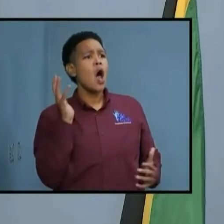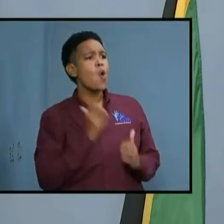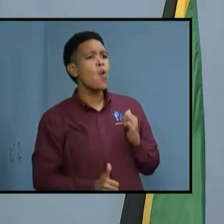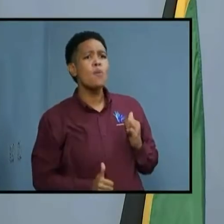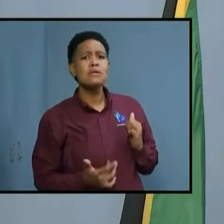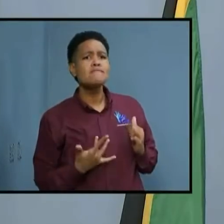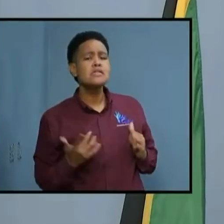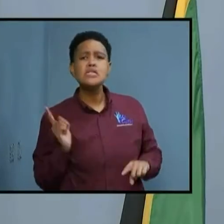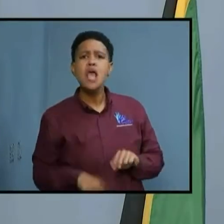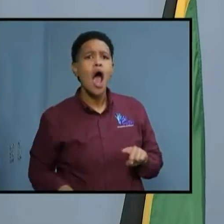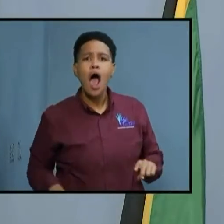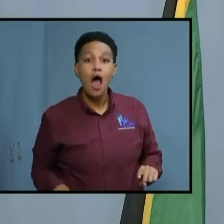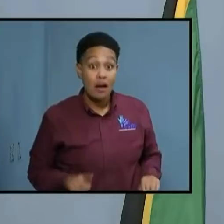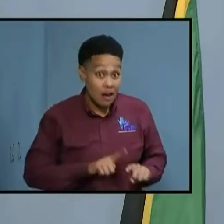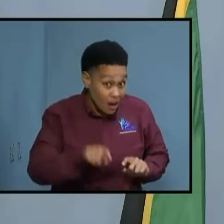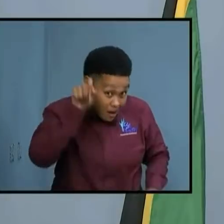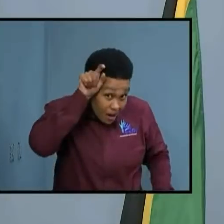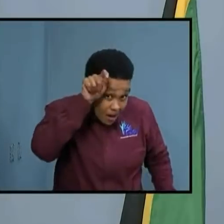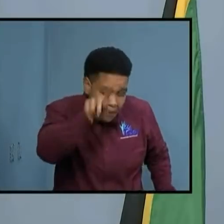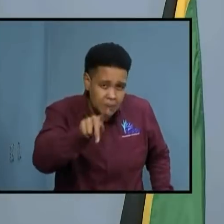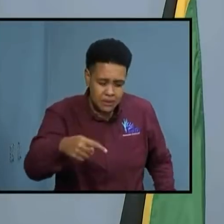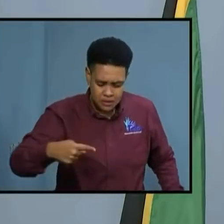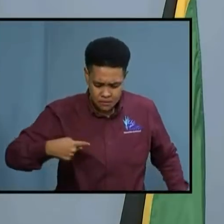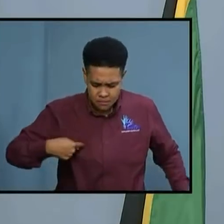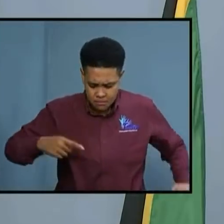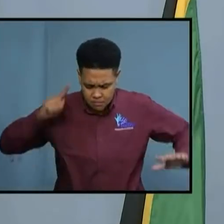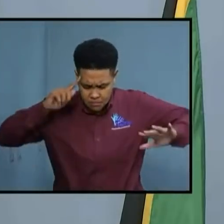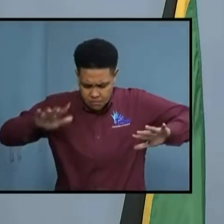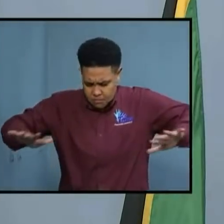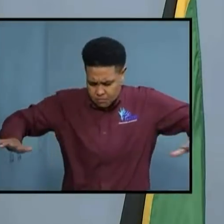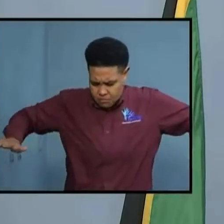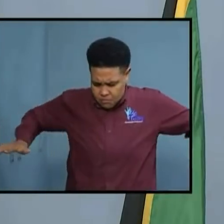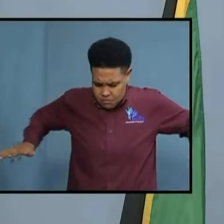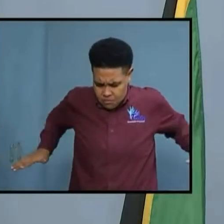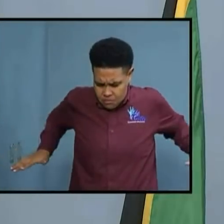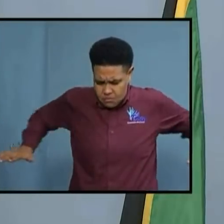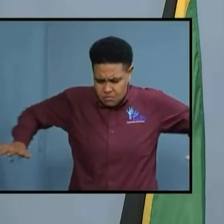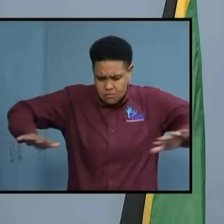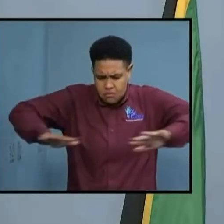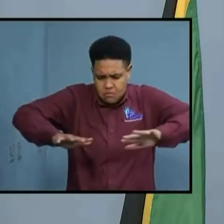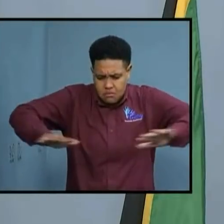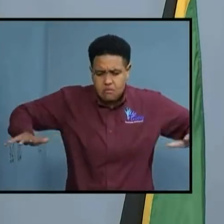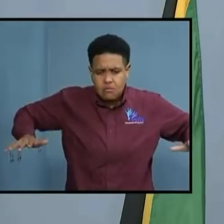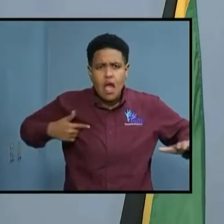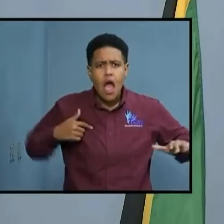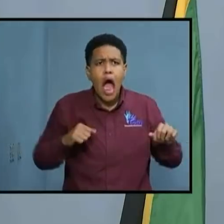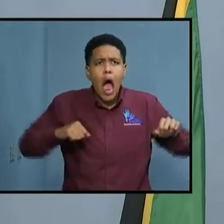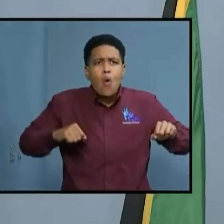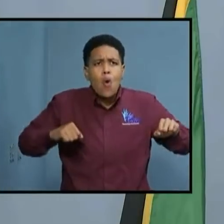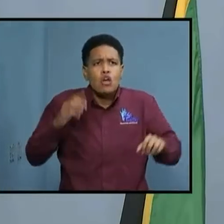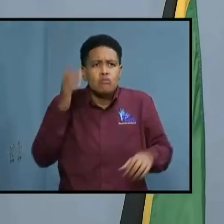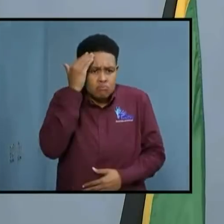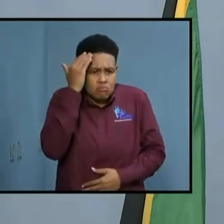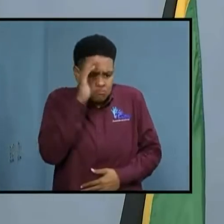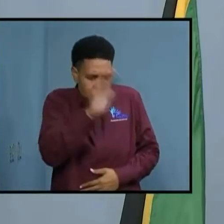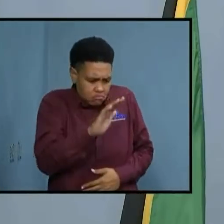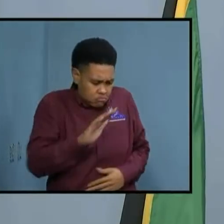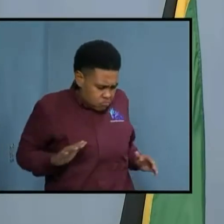develop a sense of their spatial awareness. 6 feet